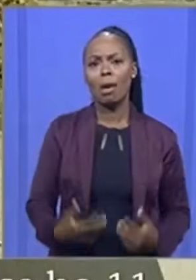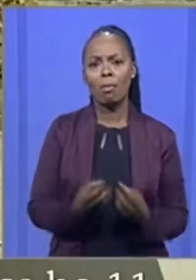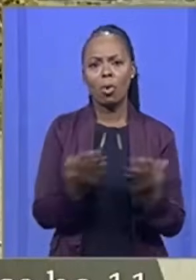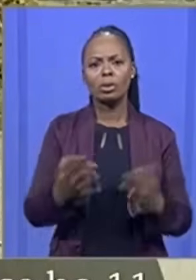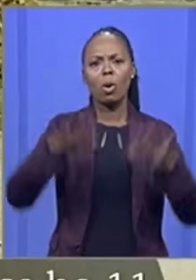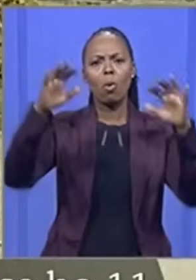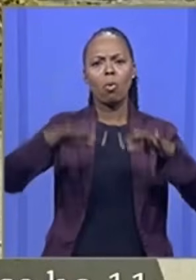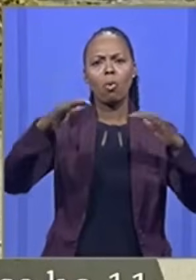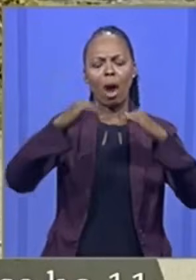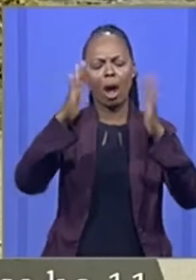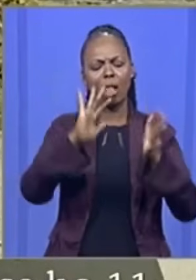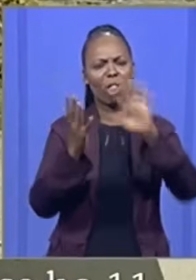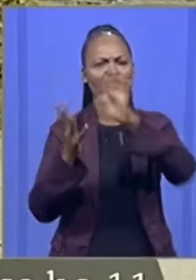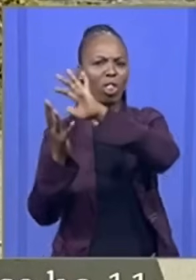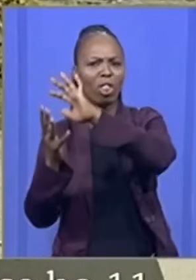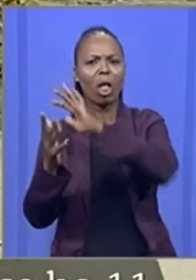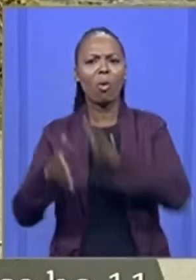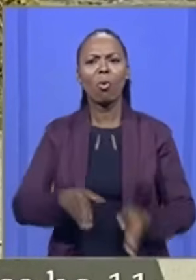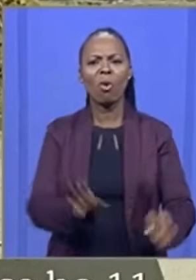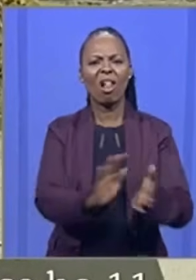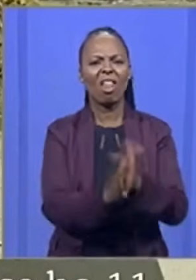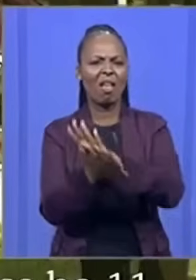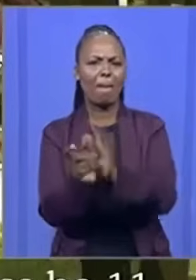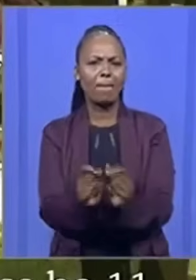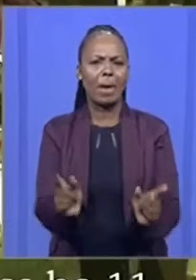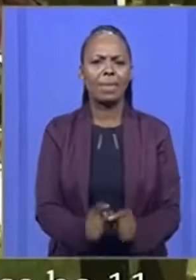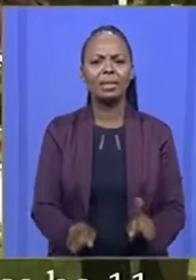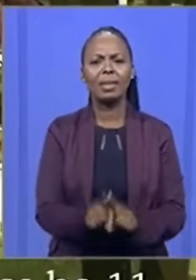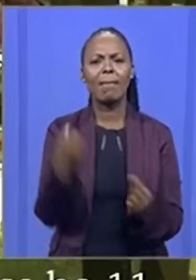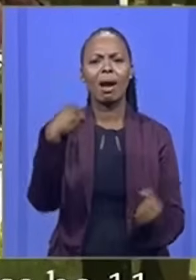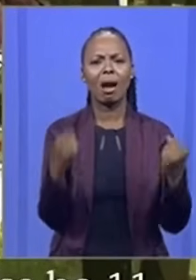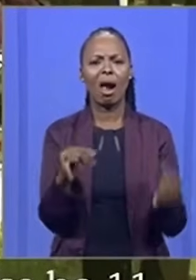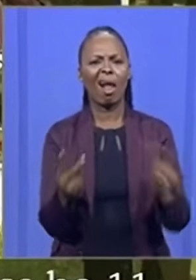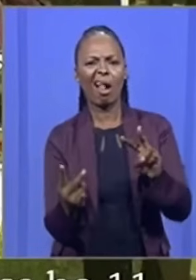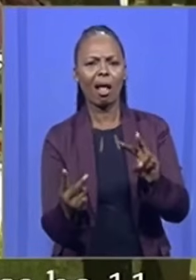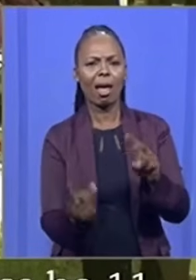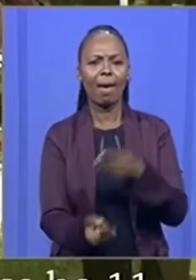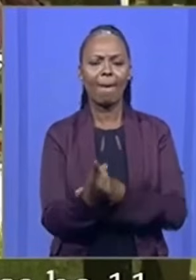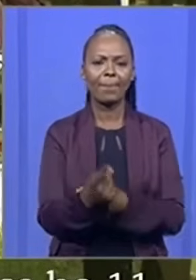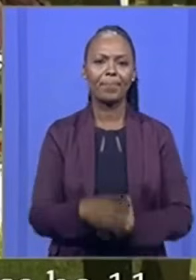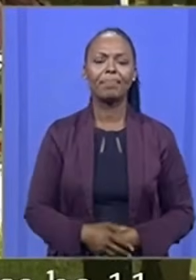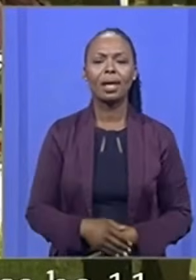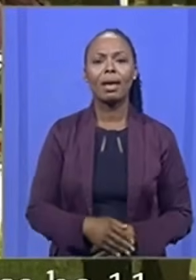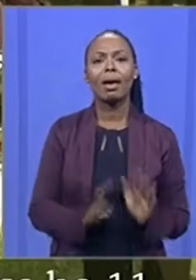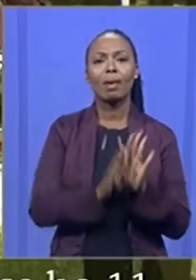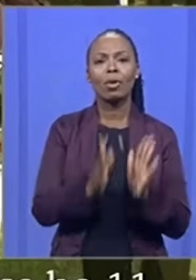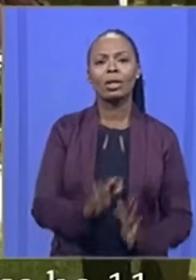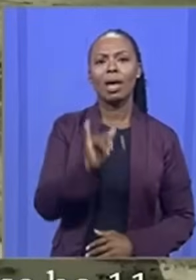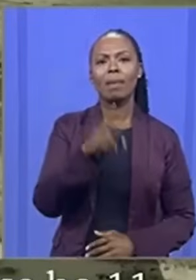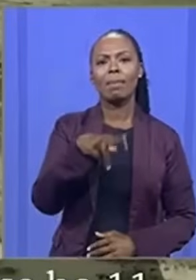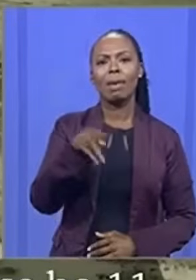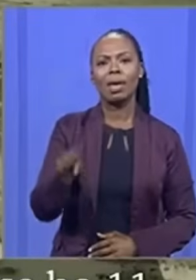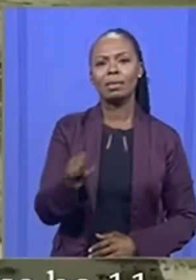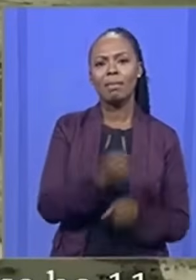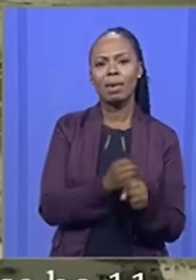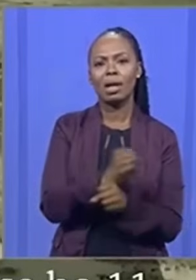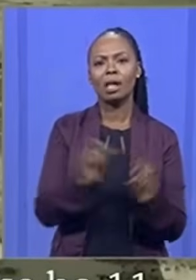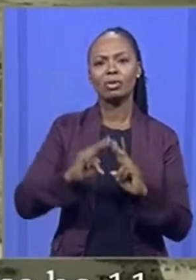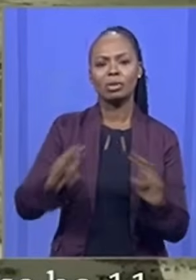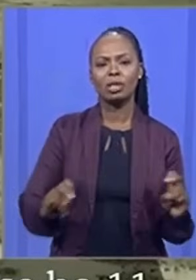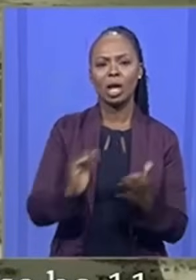ileng a kupetswa ke metsi mebila ile ya senyeha ha makoloi le ona a ile a hoholeha. Moedi wa IPSS Medical Search